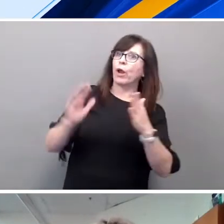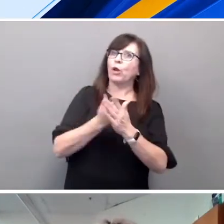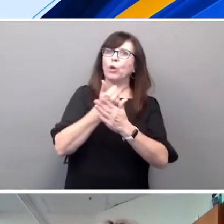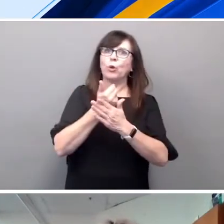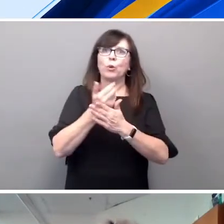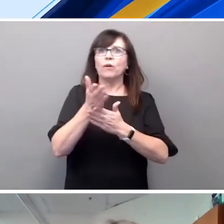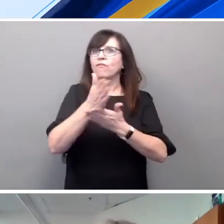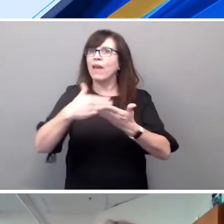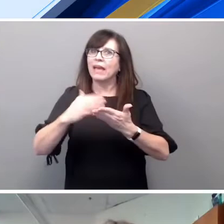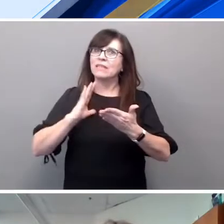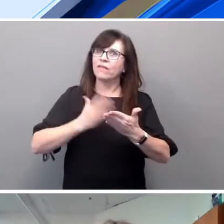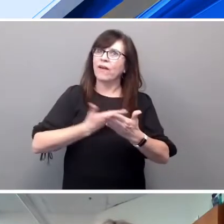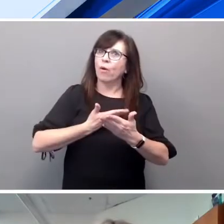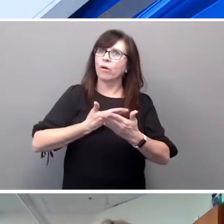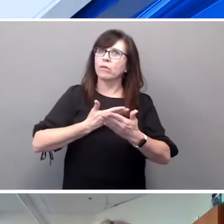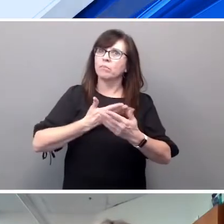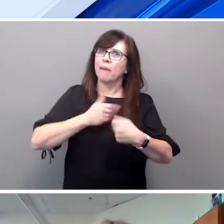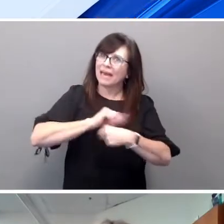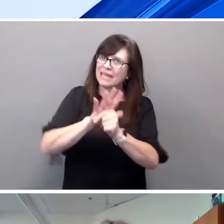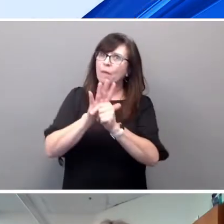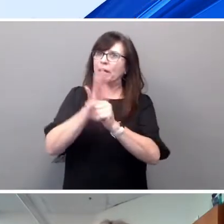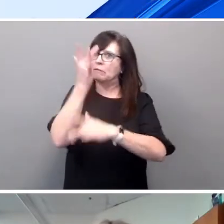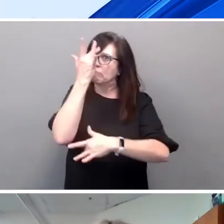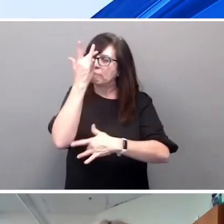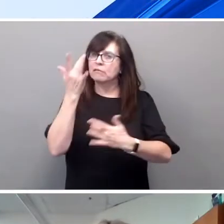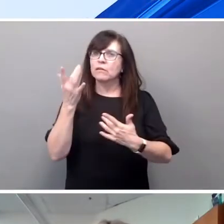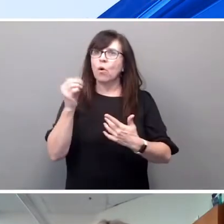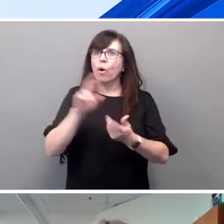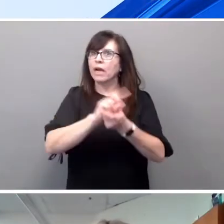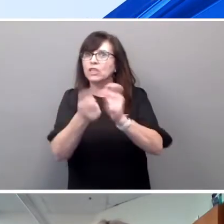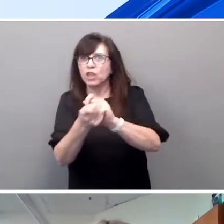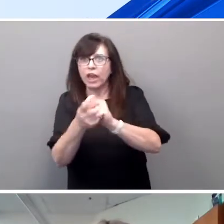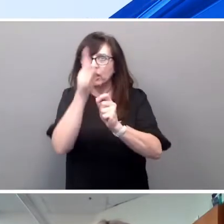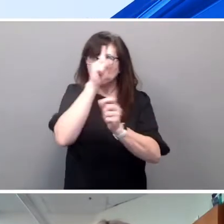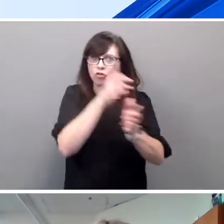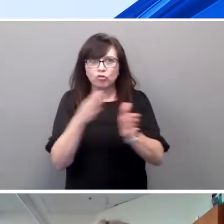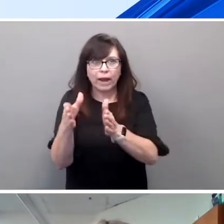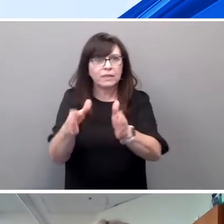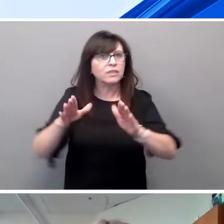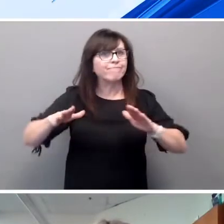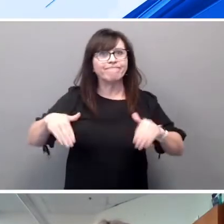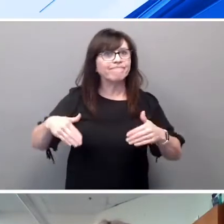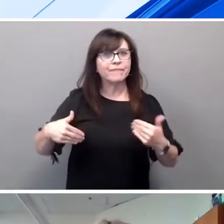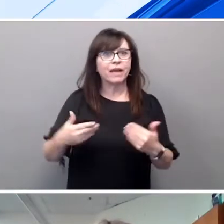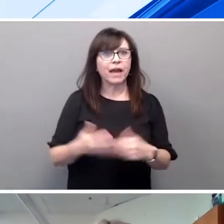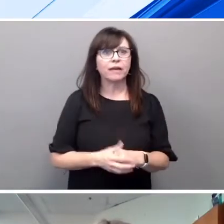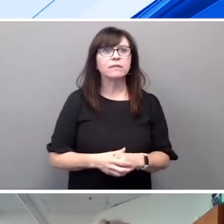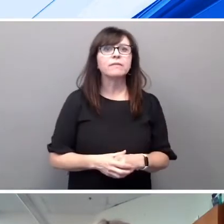the pandemic or a change in strategy.